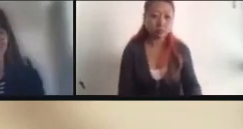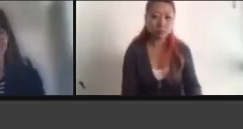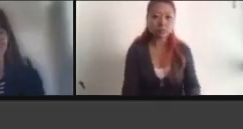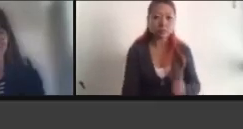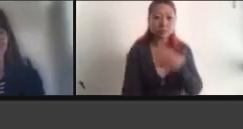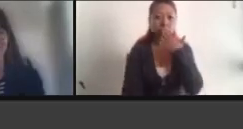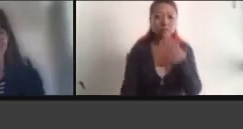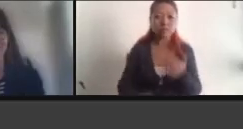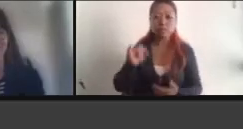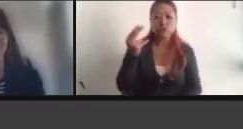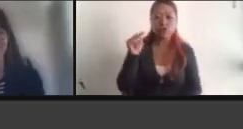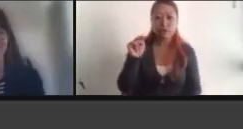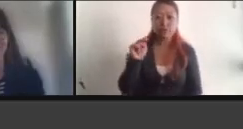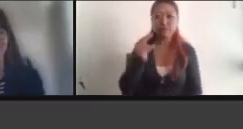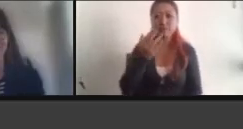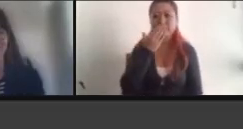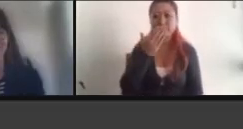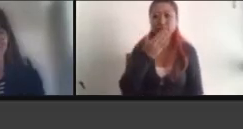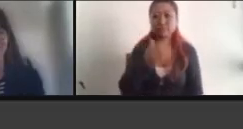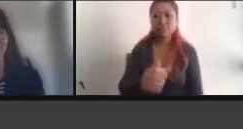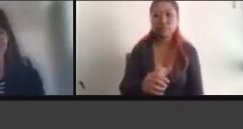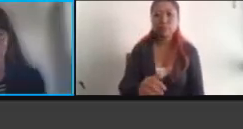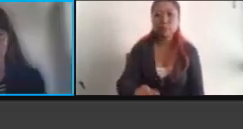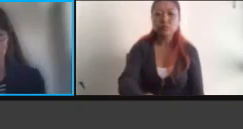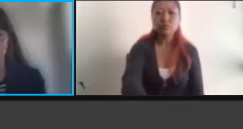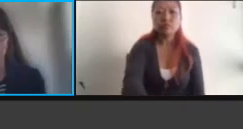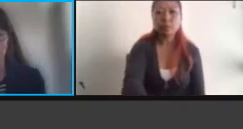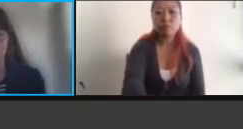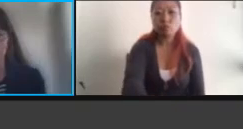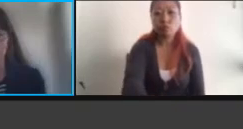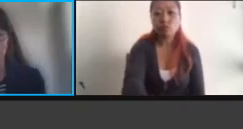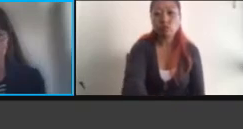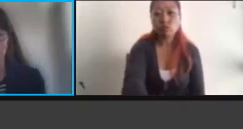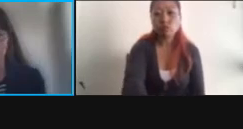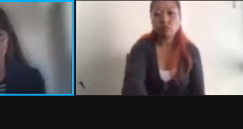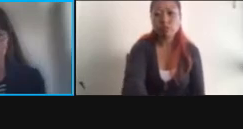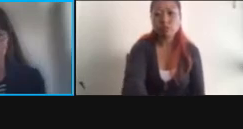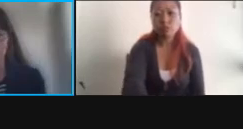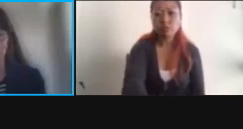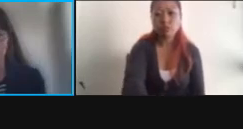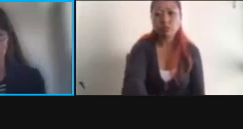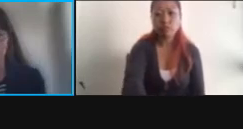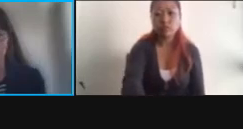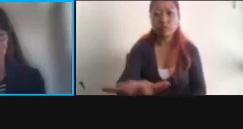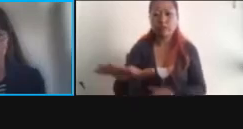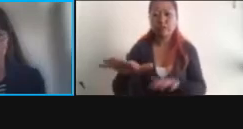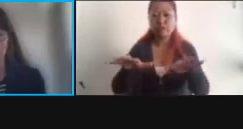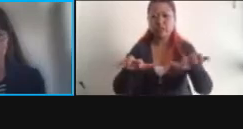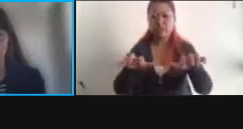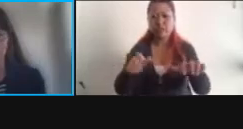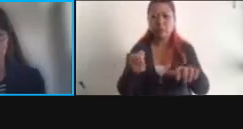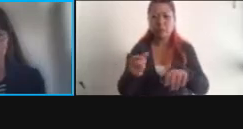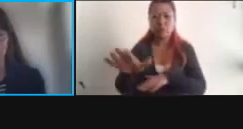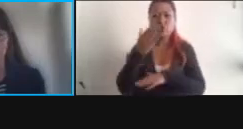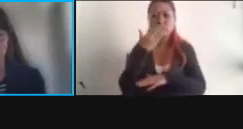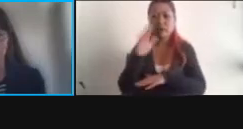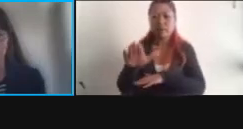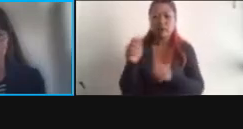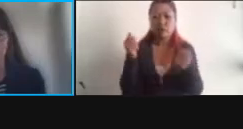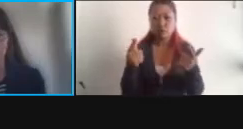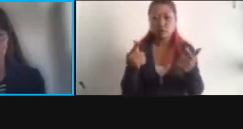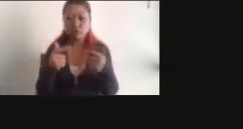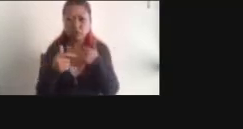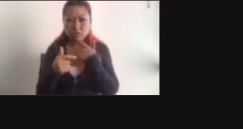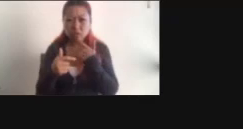Thank you, John. I appreciate that. And good afternoon, all. One of the things that